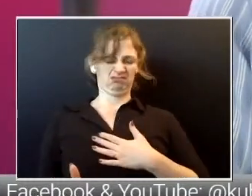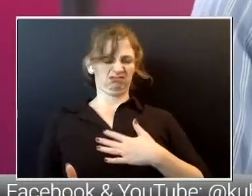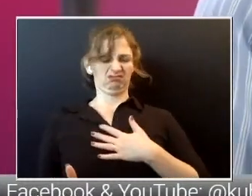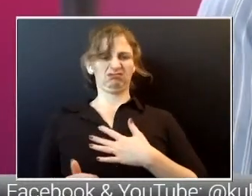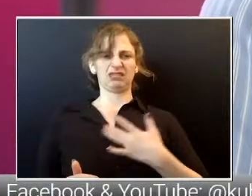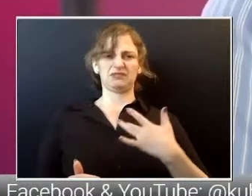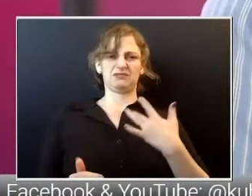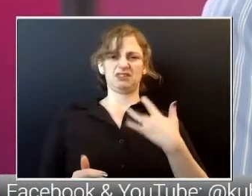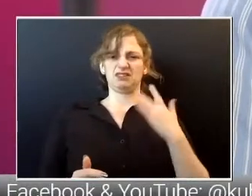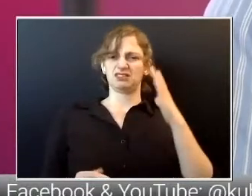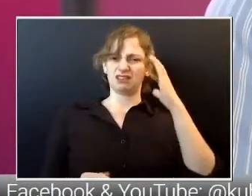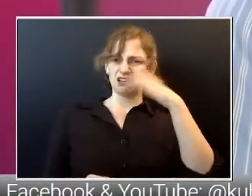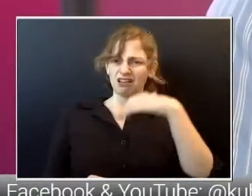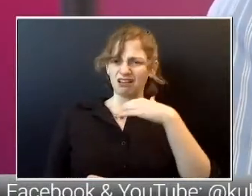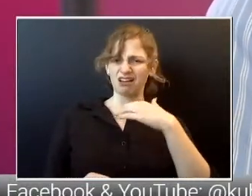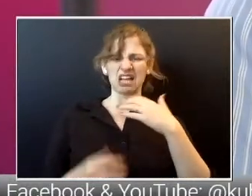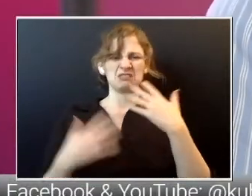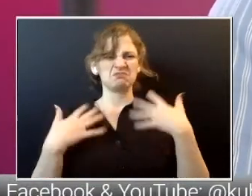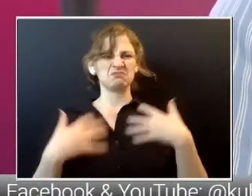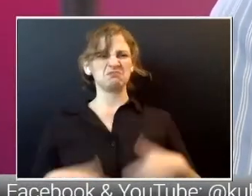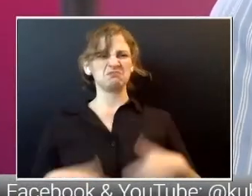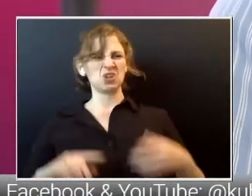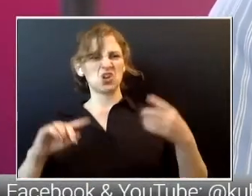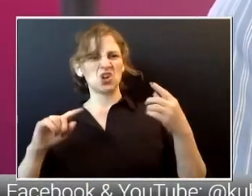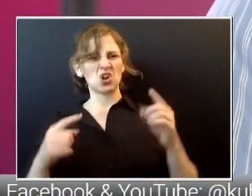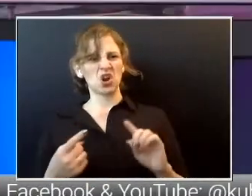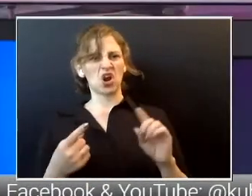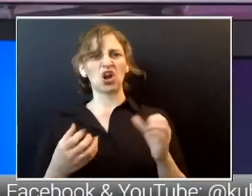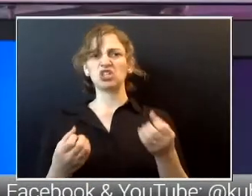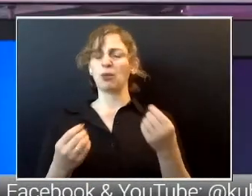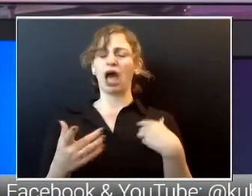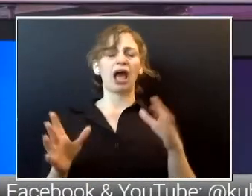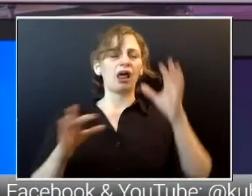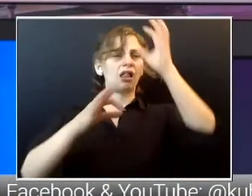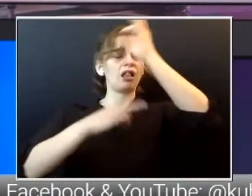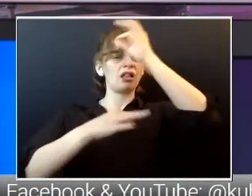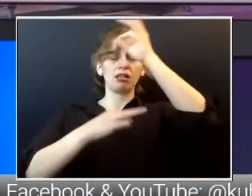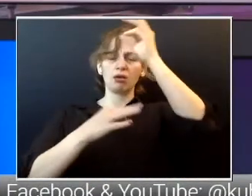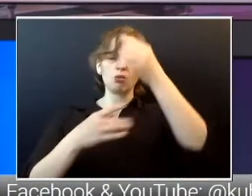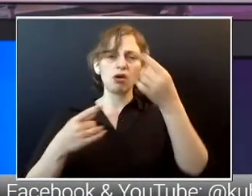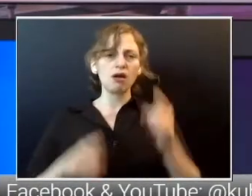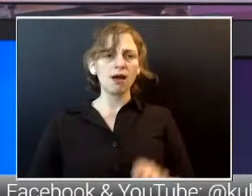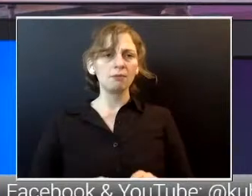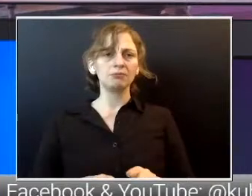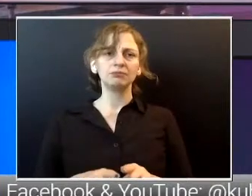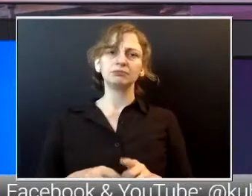And so, yeah, I didn't have any idea. How long had she been out?